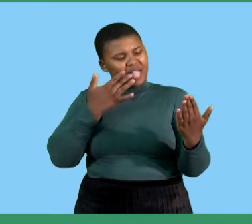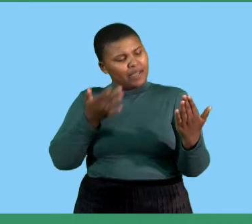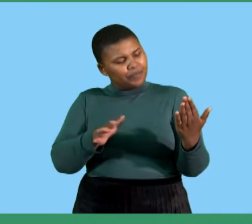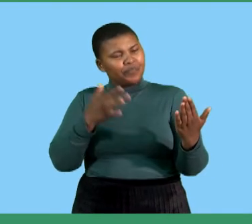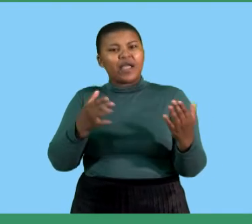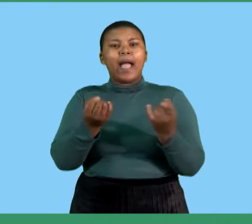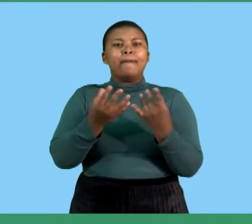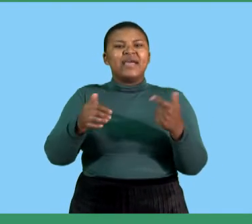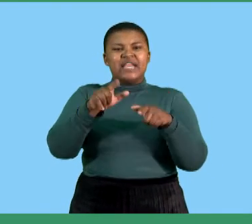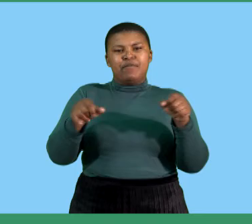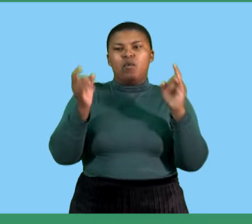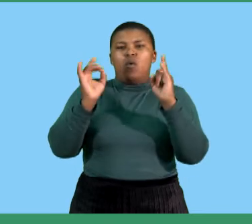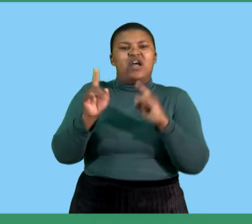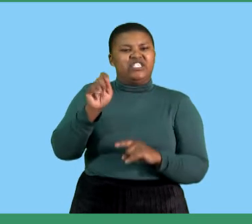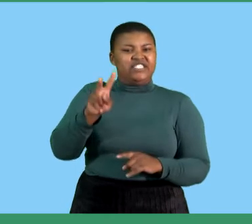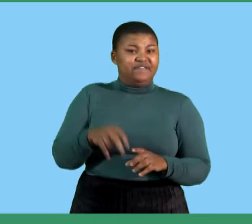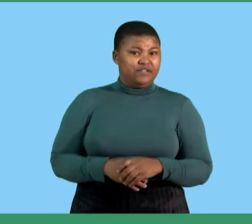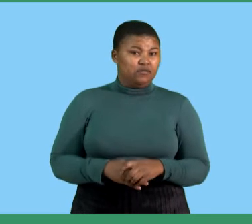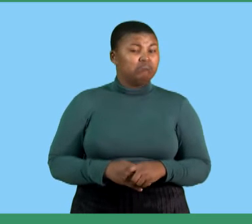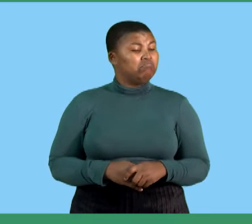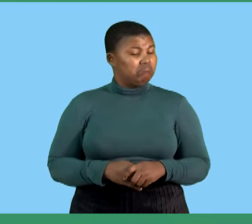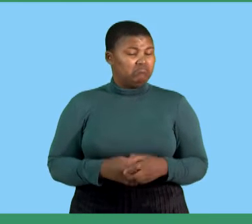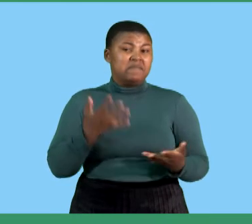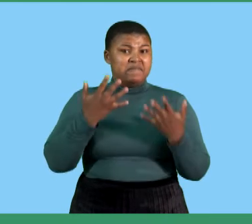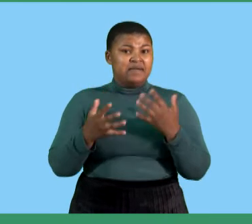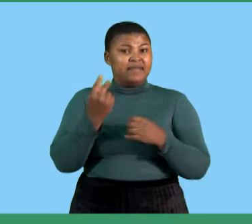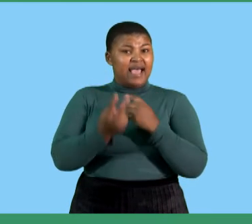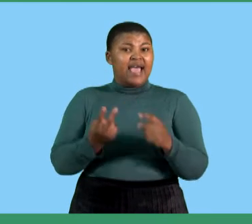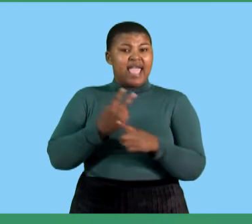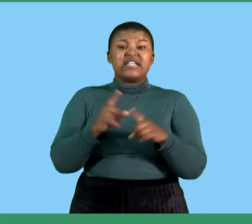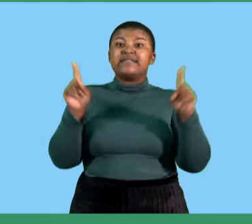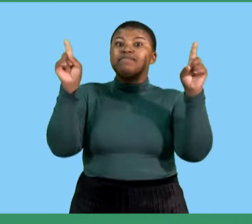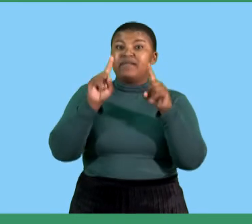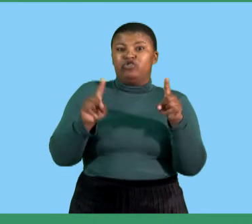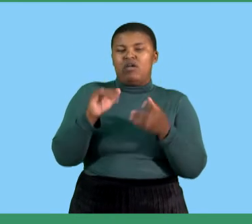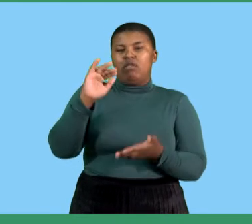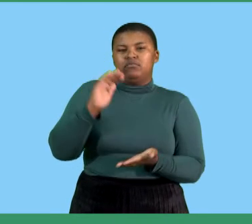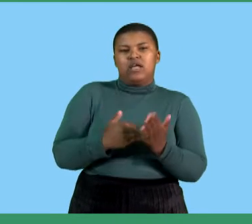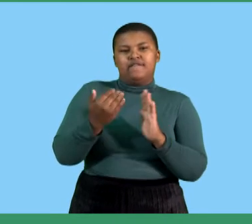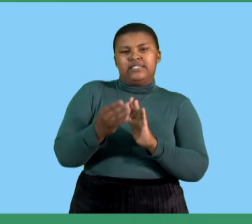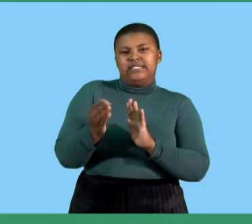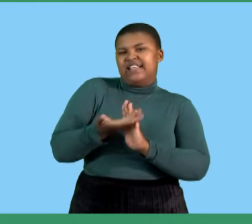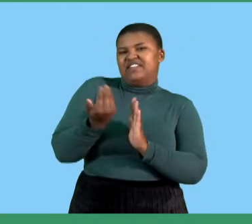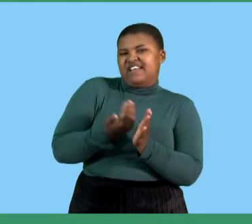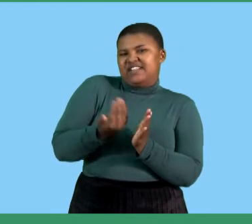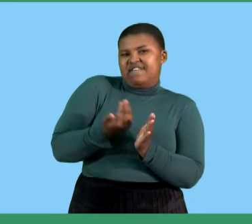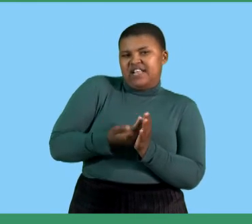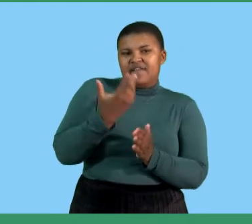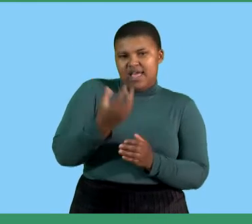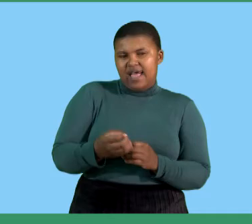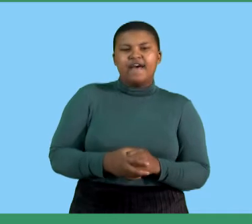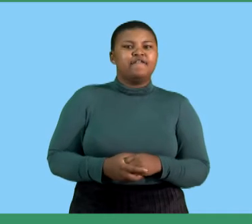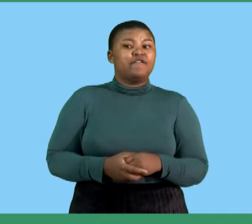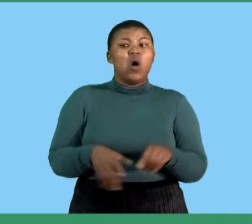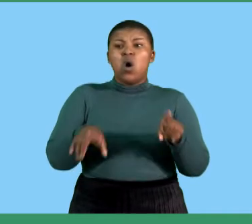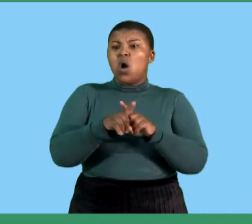at the special offers maybe, and where will you place those special offers? Trial products such as free sample for testing, maybe.